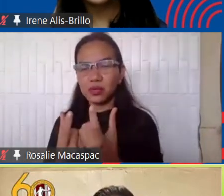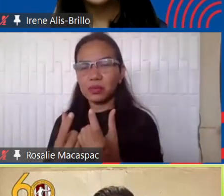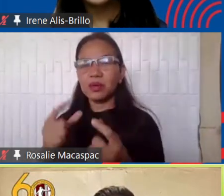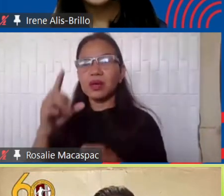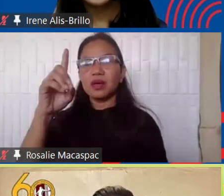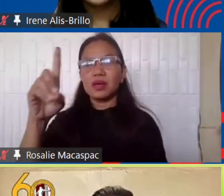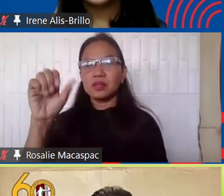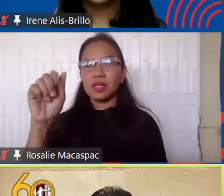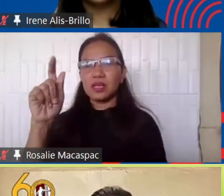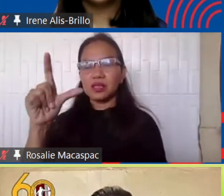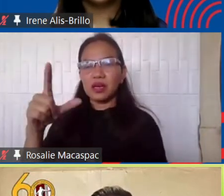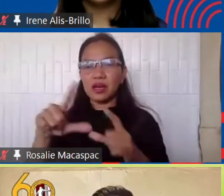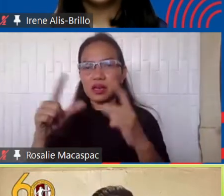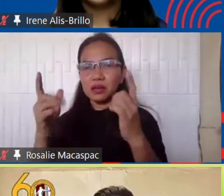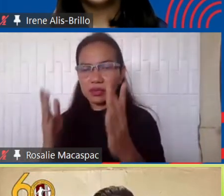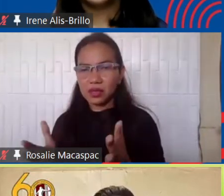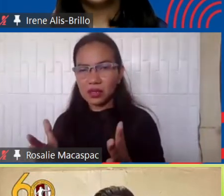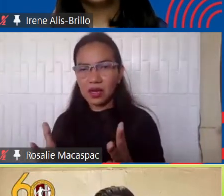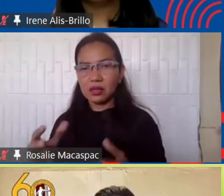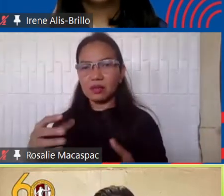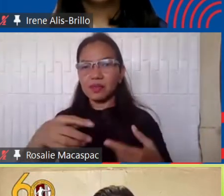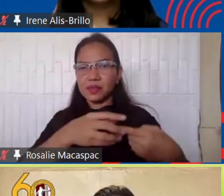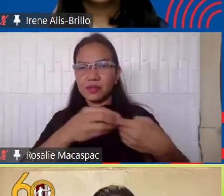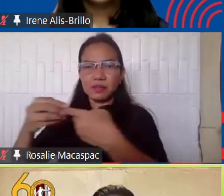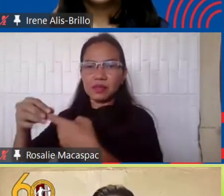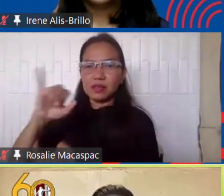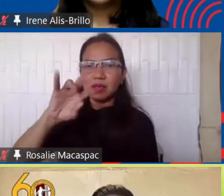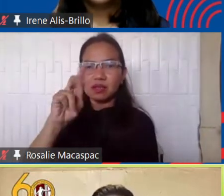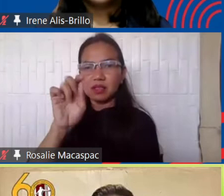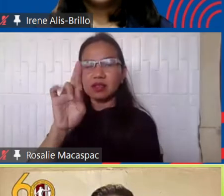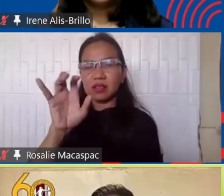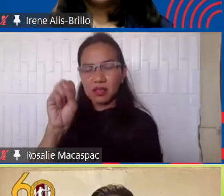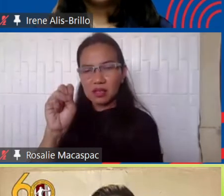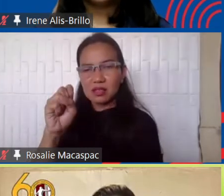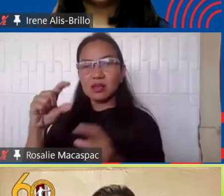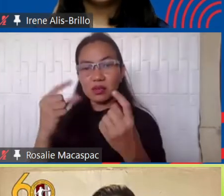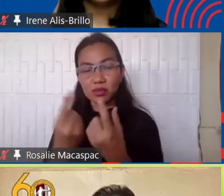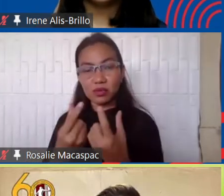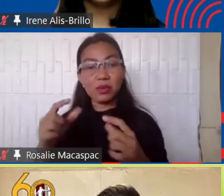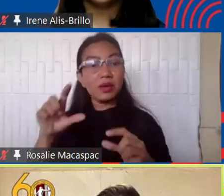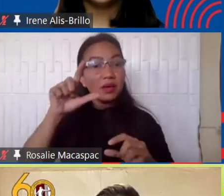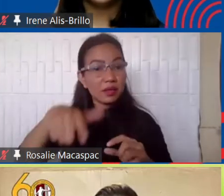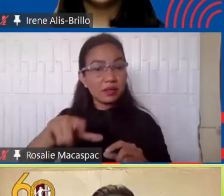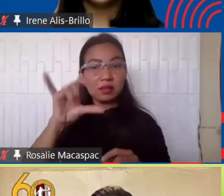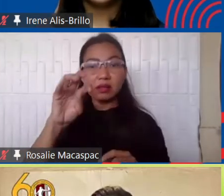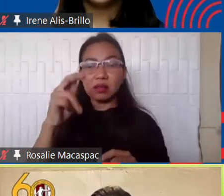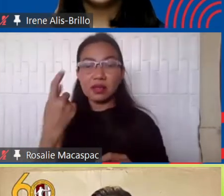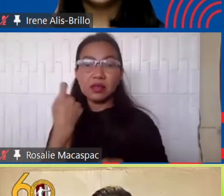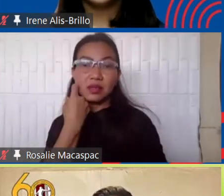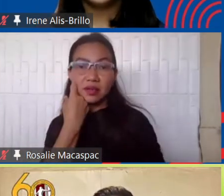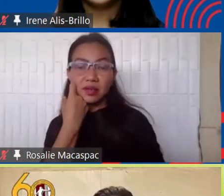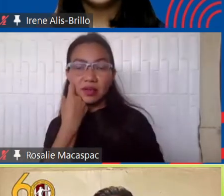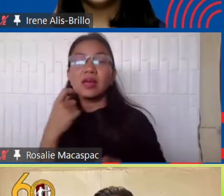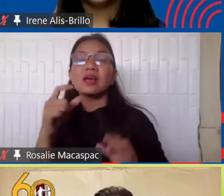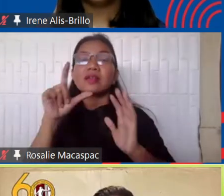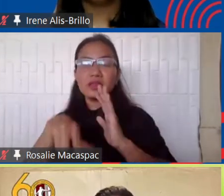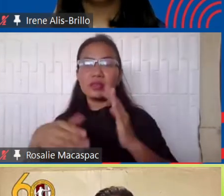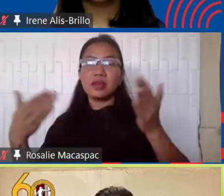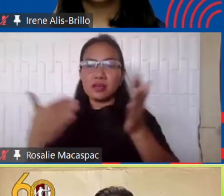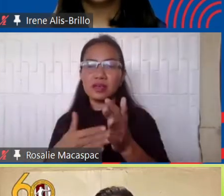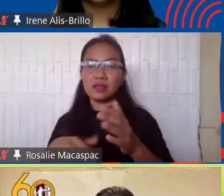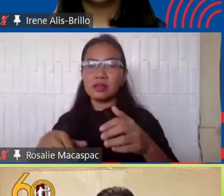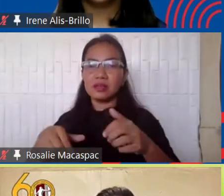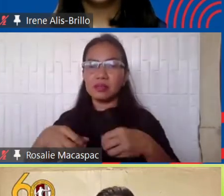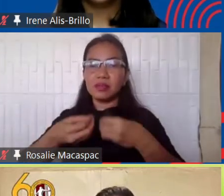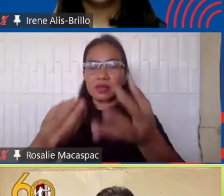Librarians Special Interest Group. Again, the link was posted earlier, but I'll also post it in the chat later. You can join